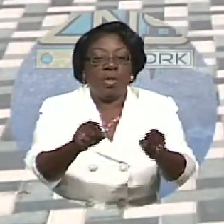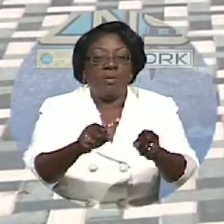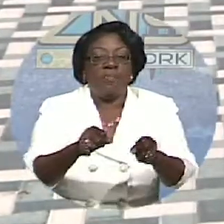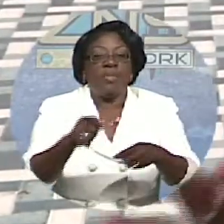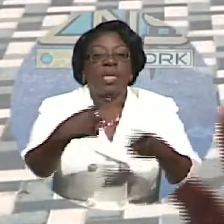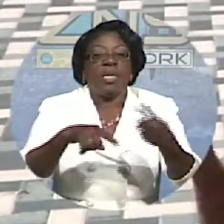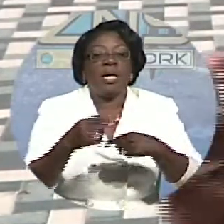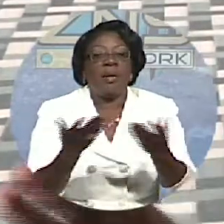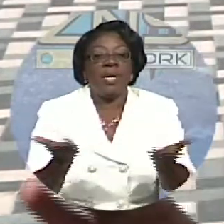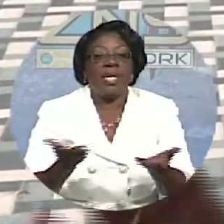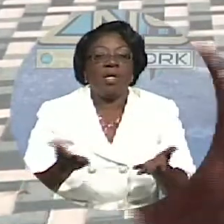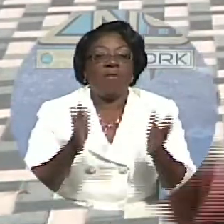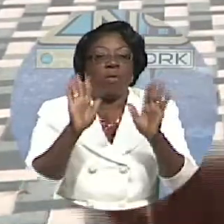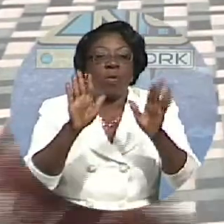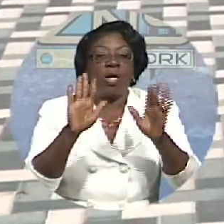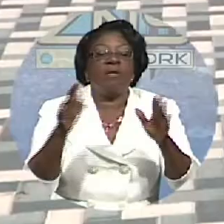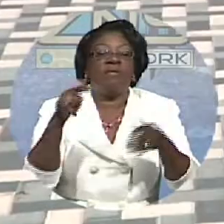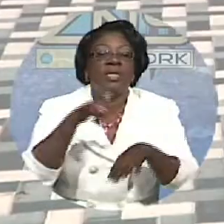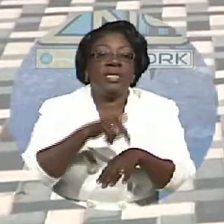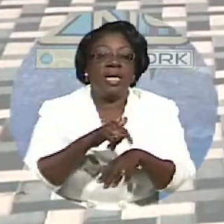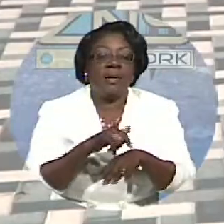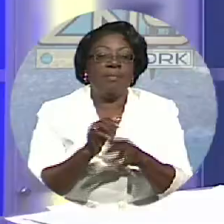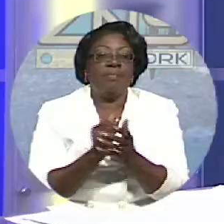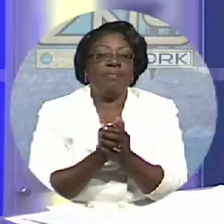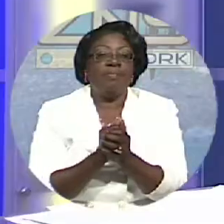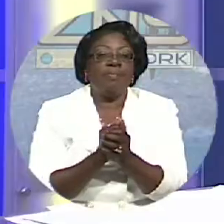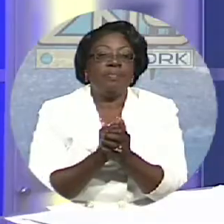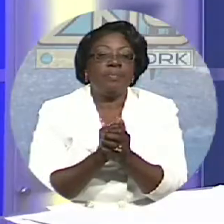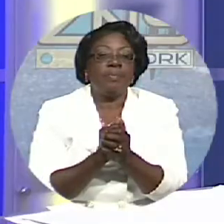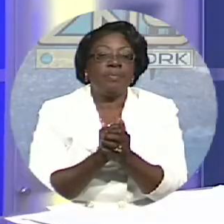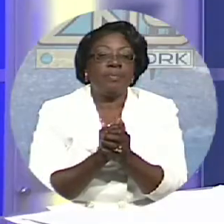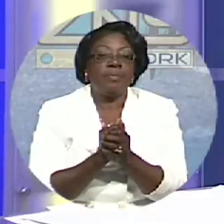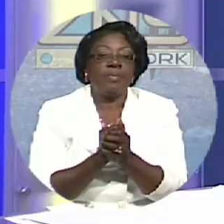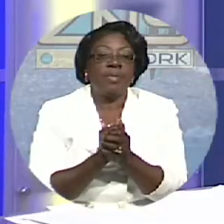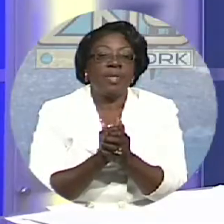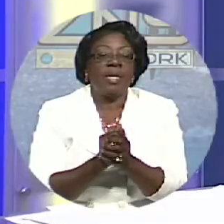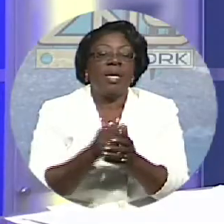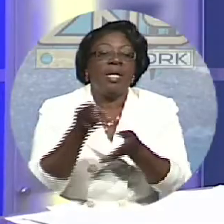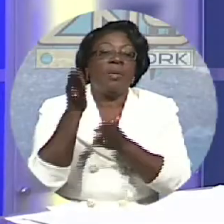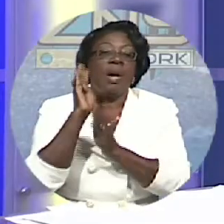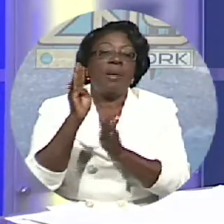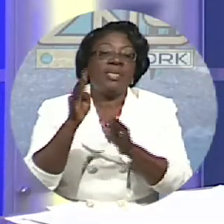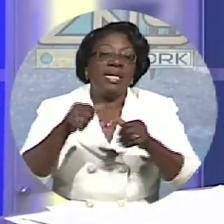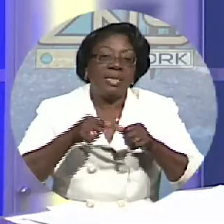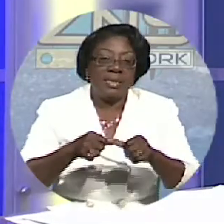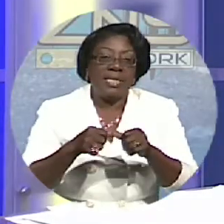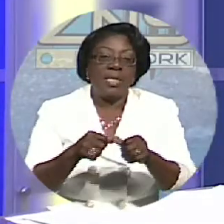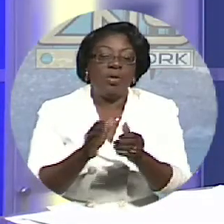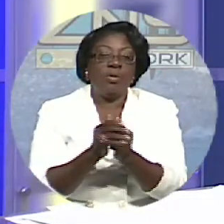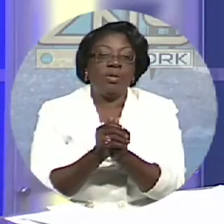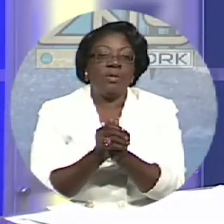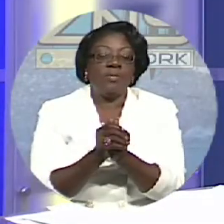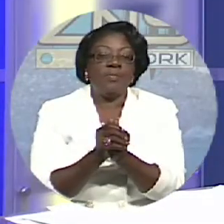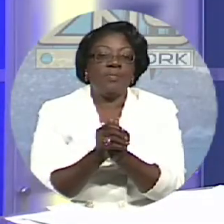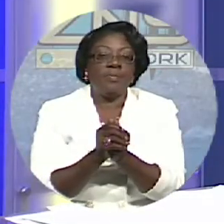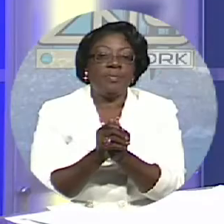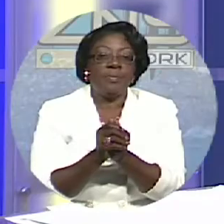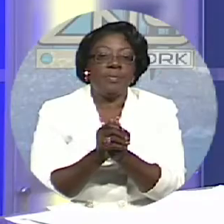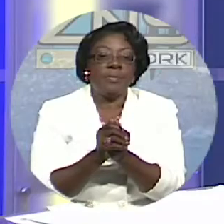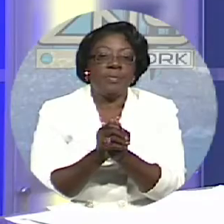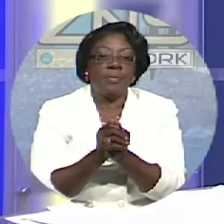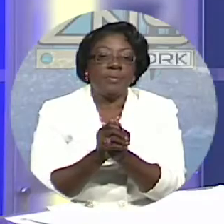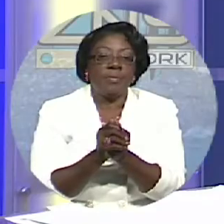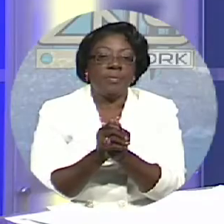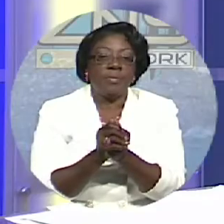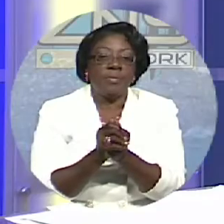time. They have lots of entertainment. Stay close. The Bahamas Tonight weekend continues right after this.